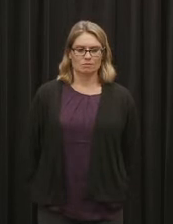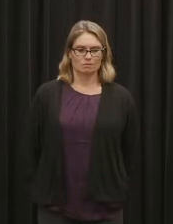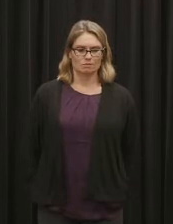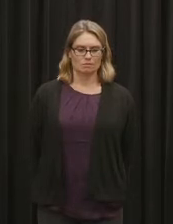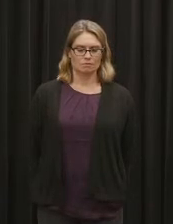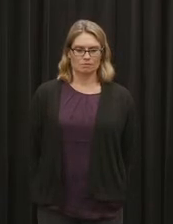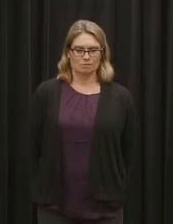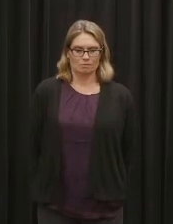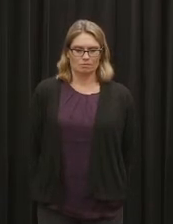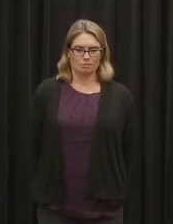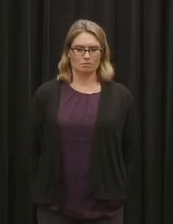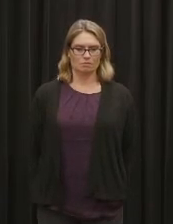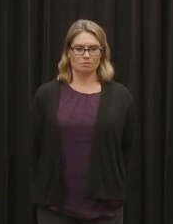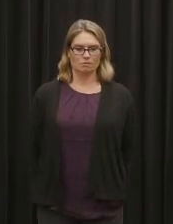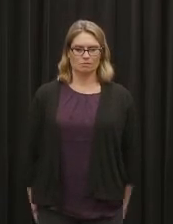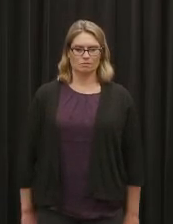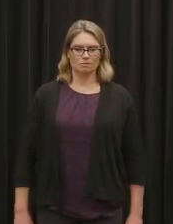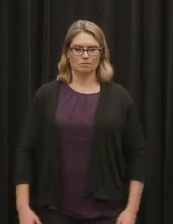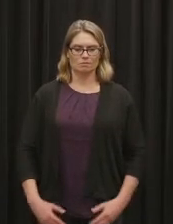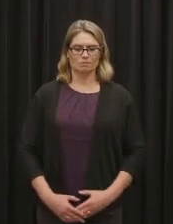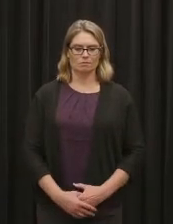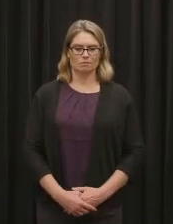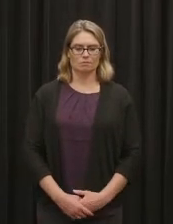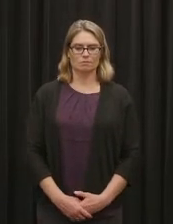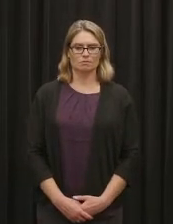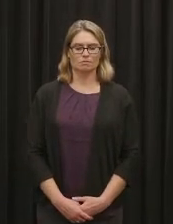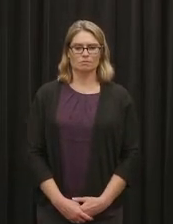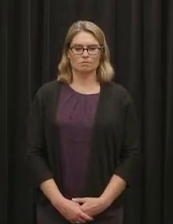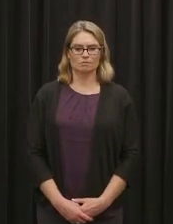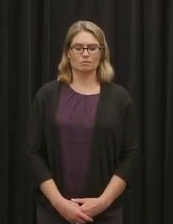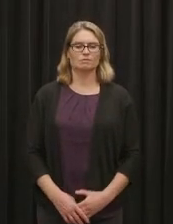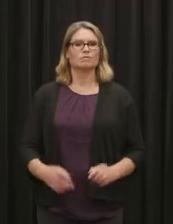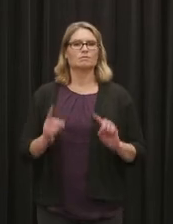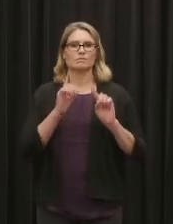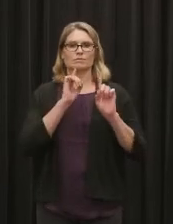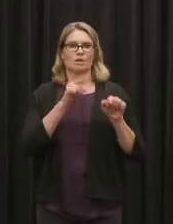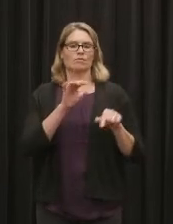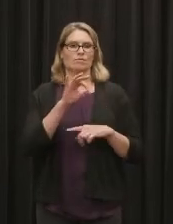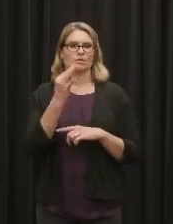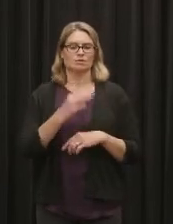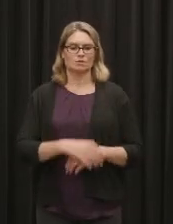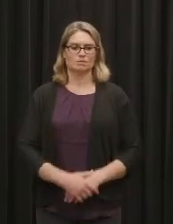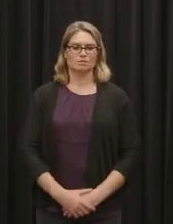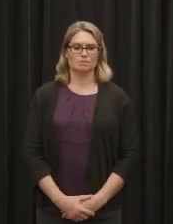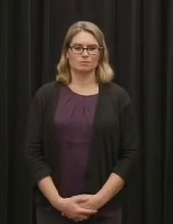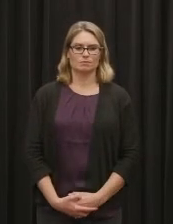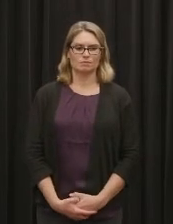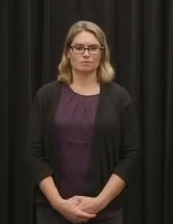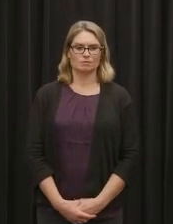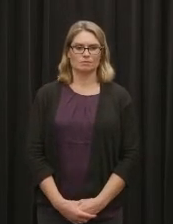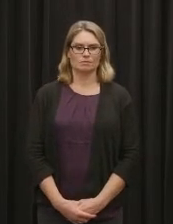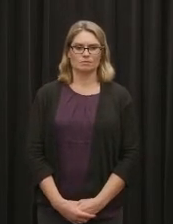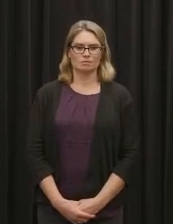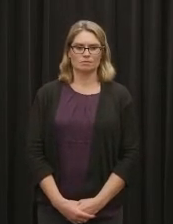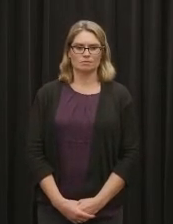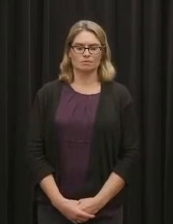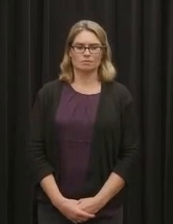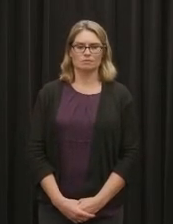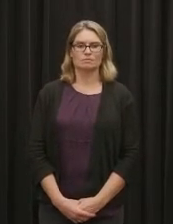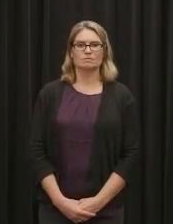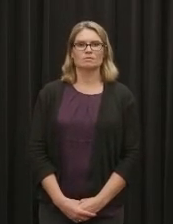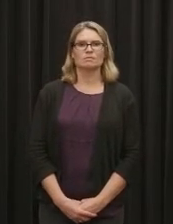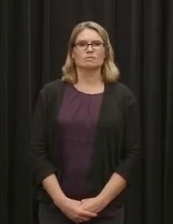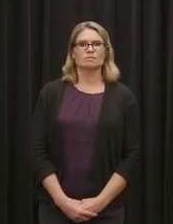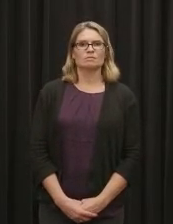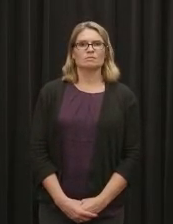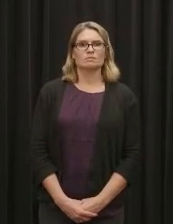there will be more vaccines available? Well, this was determined at the